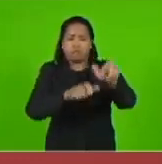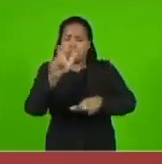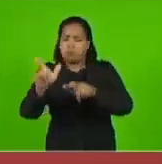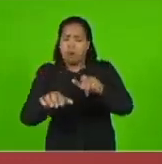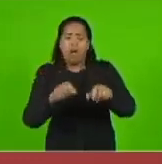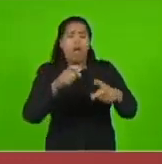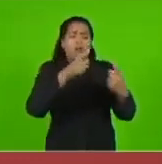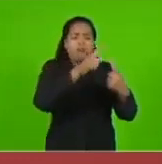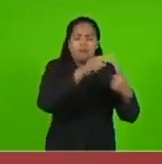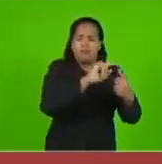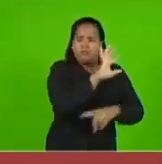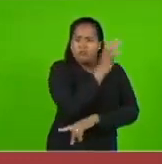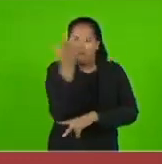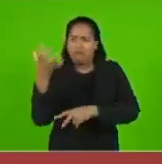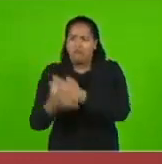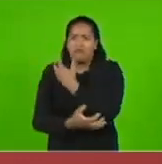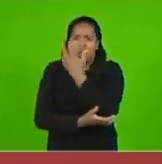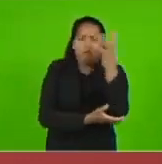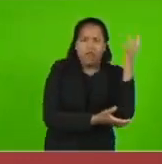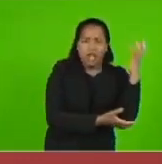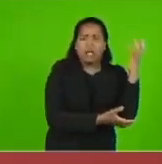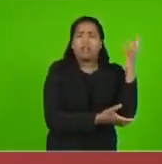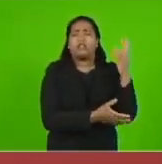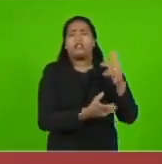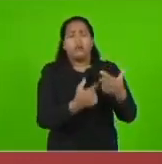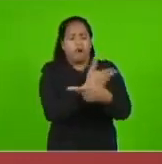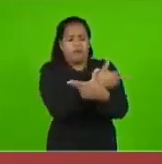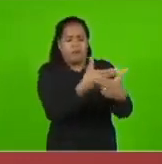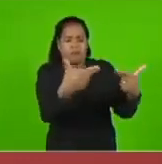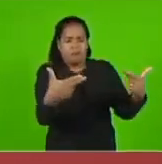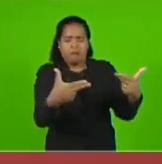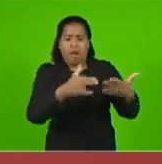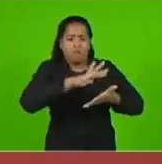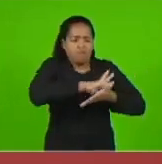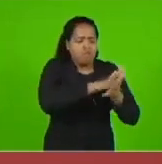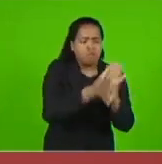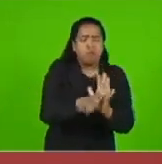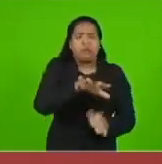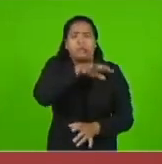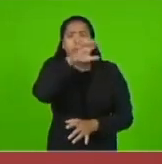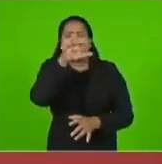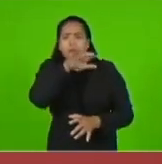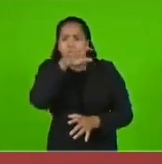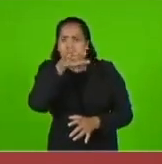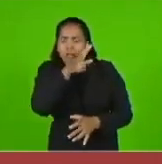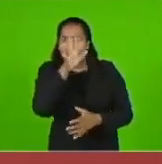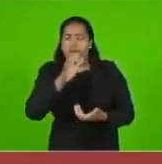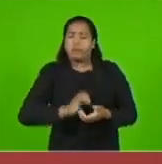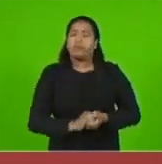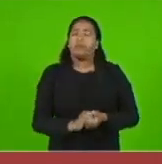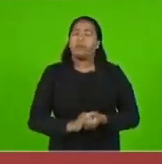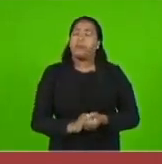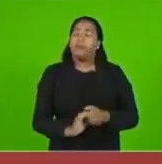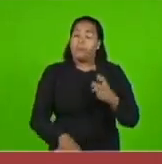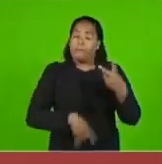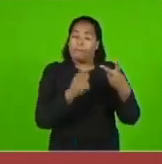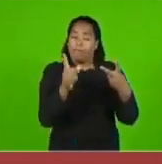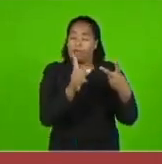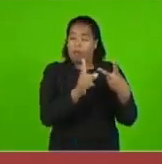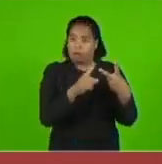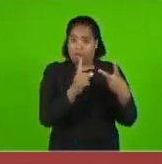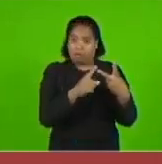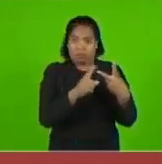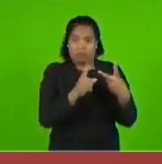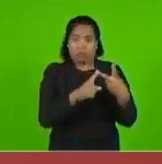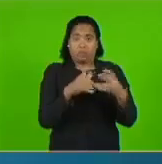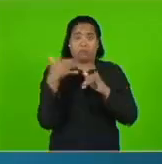not only the greenyard, but all the ones who are inside there, they also die. So now let's go to the